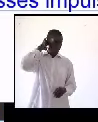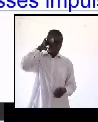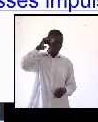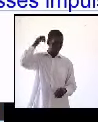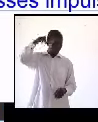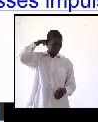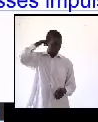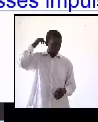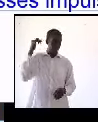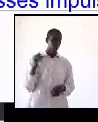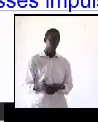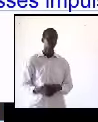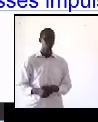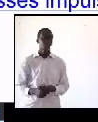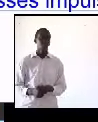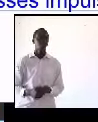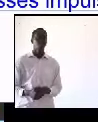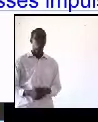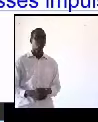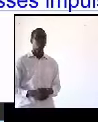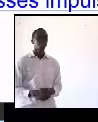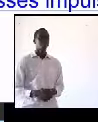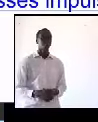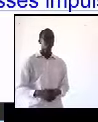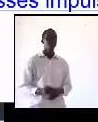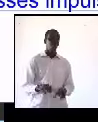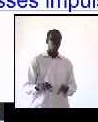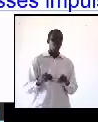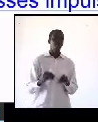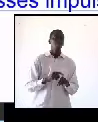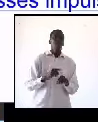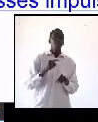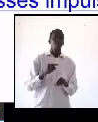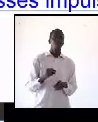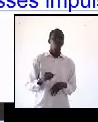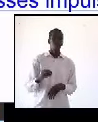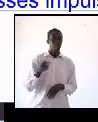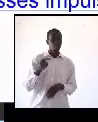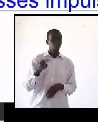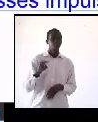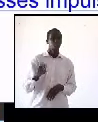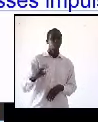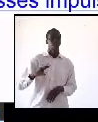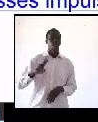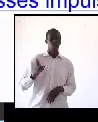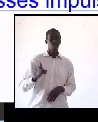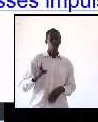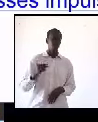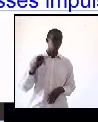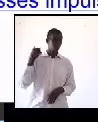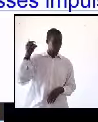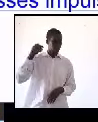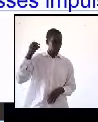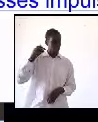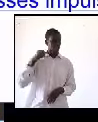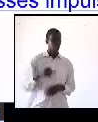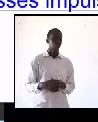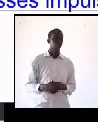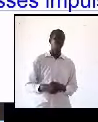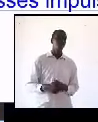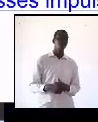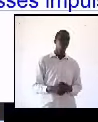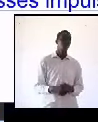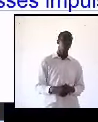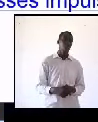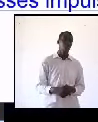cerebrum. A sense and pass impulse to the central cortex, vice versa. It sends and pass impulse